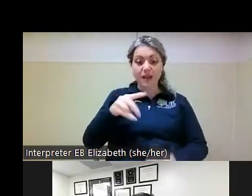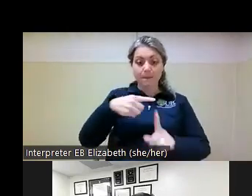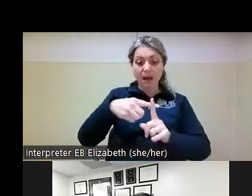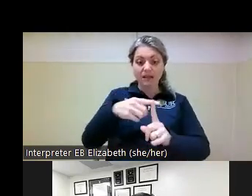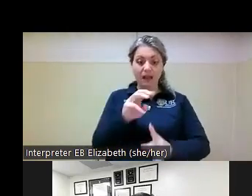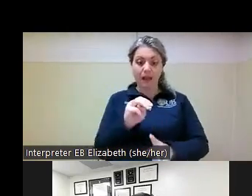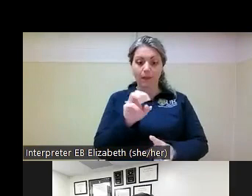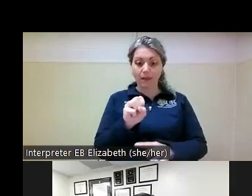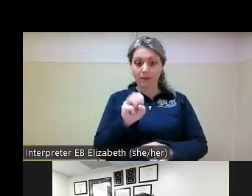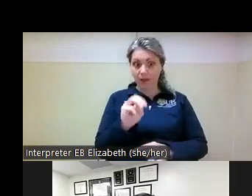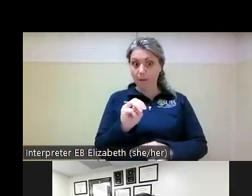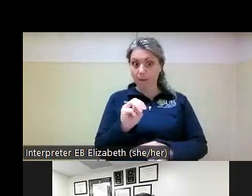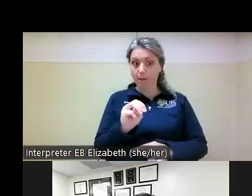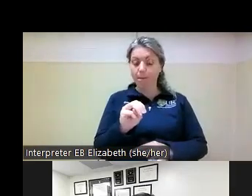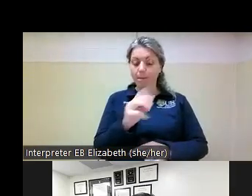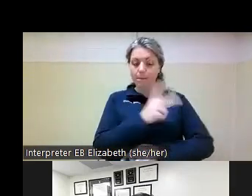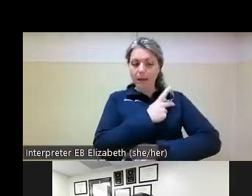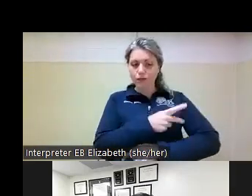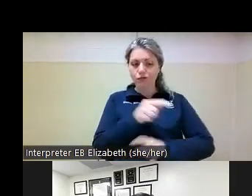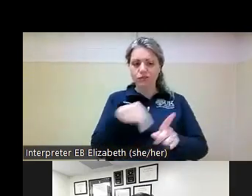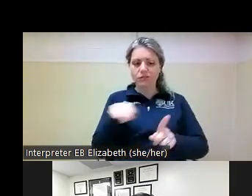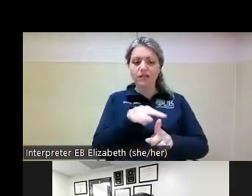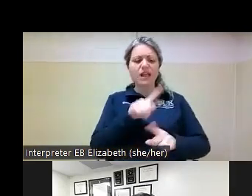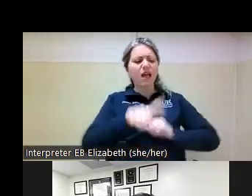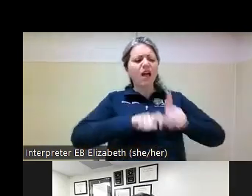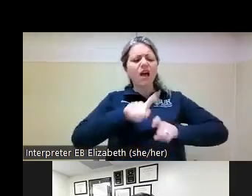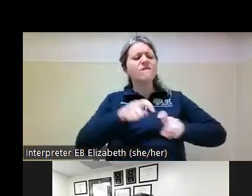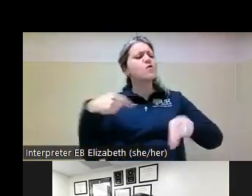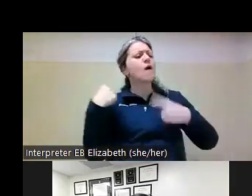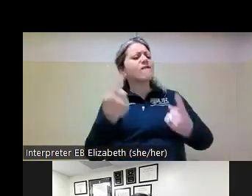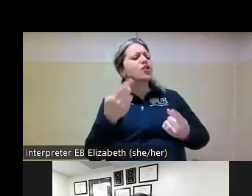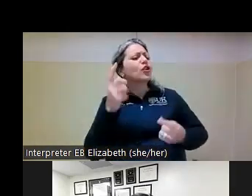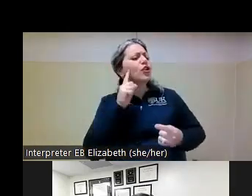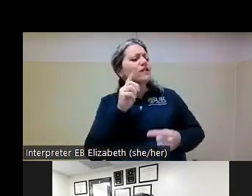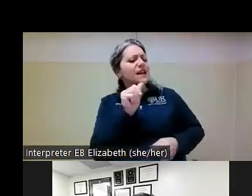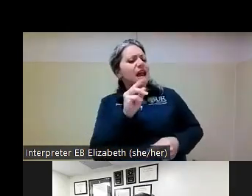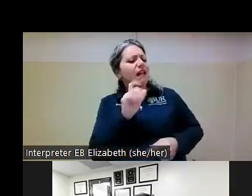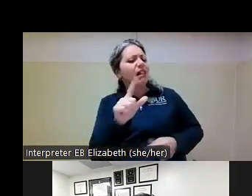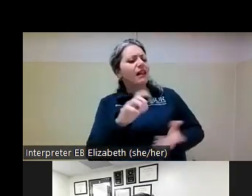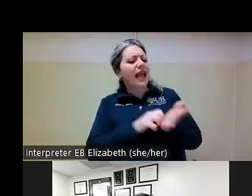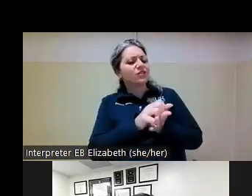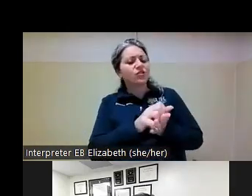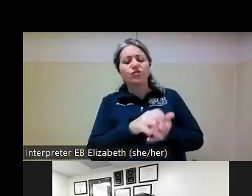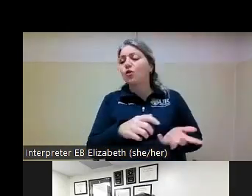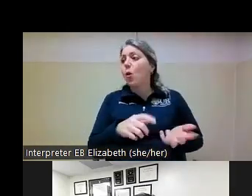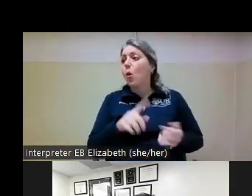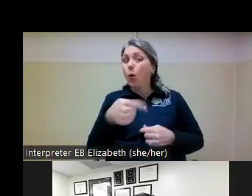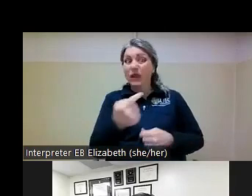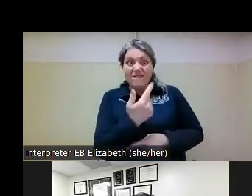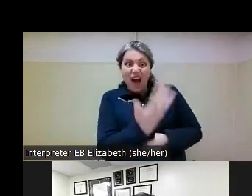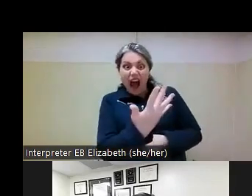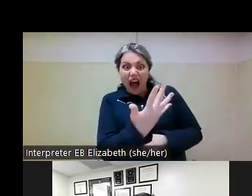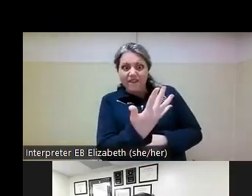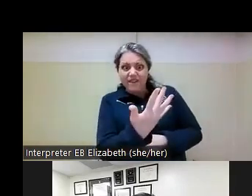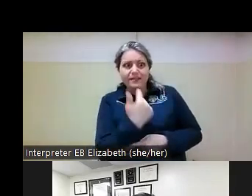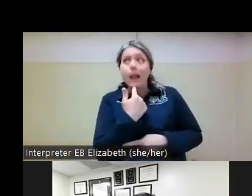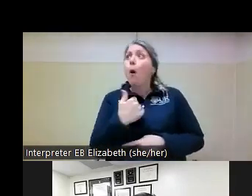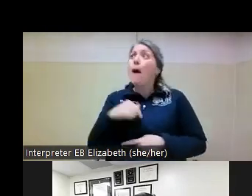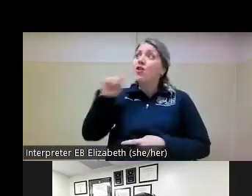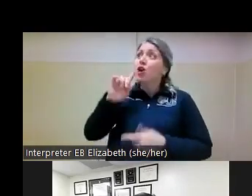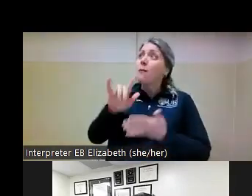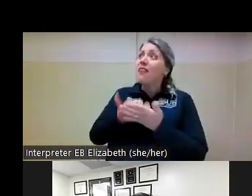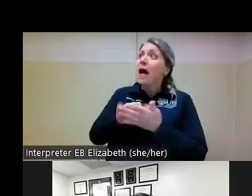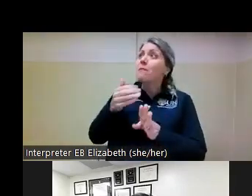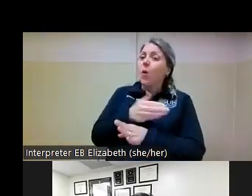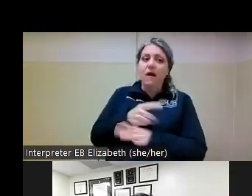MSM patients, asking them had they ever heard of anal cancer, and only 5 of them said they ever heard of anal cancer from